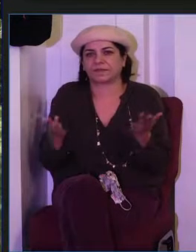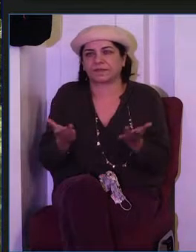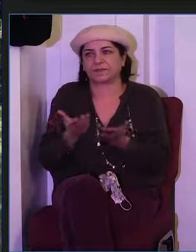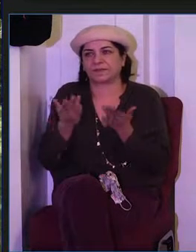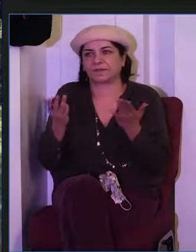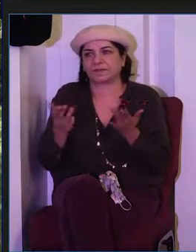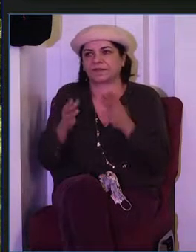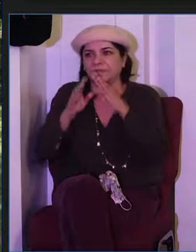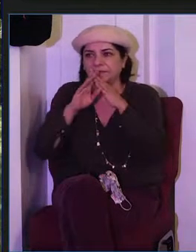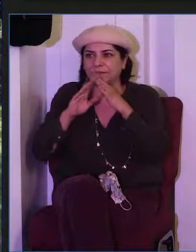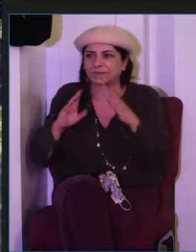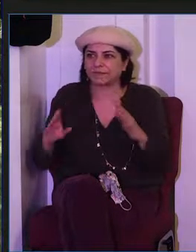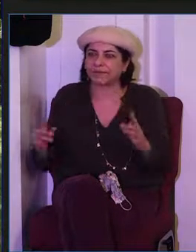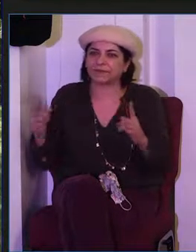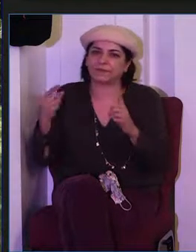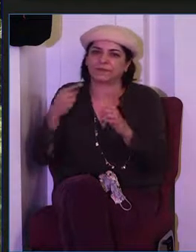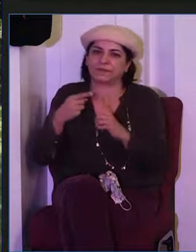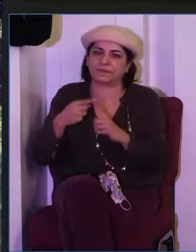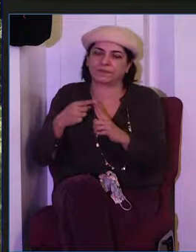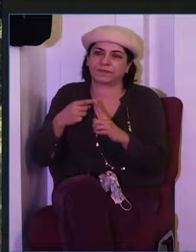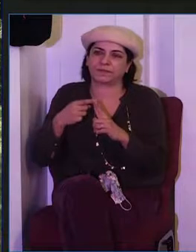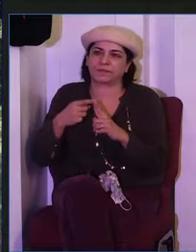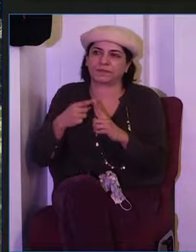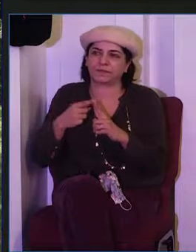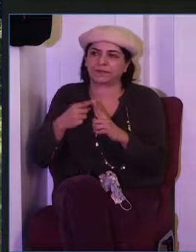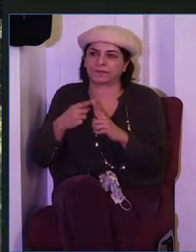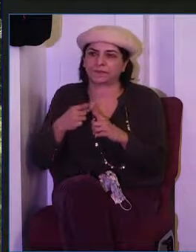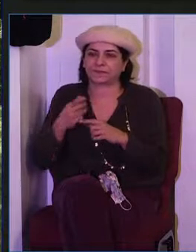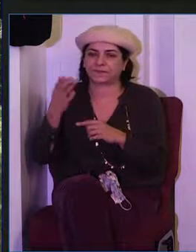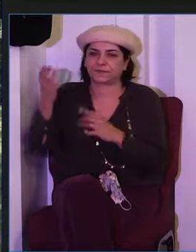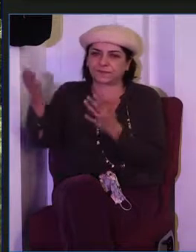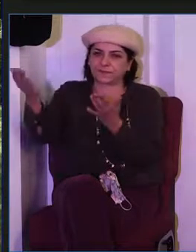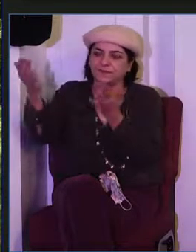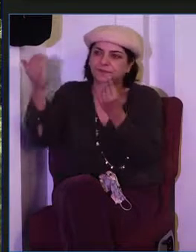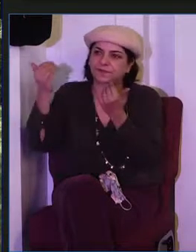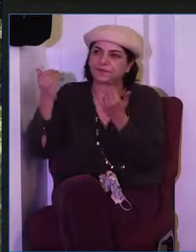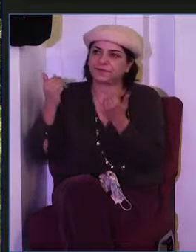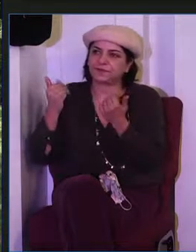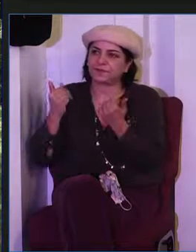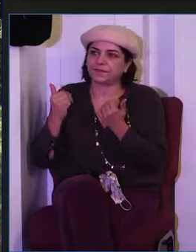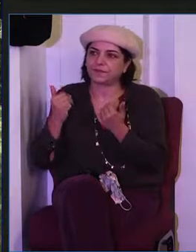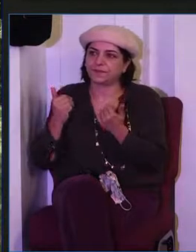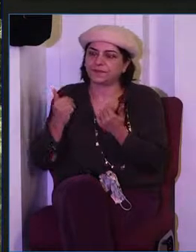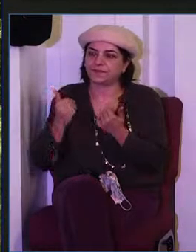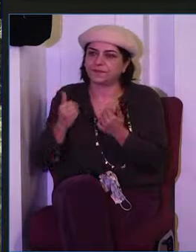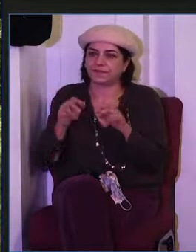silence until you come and sing.